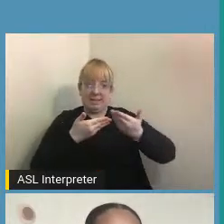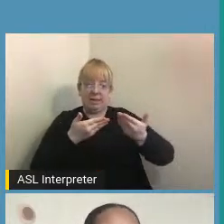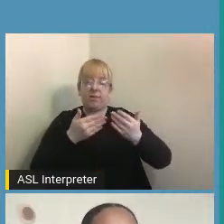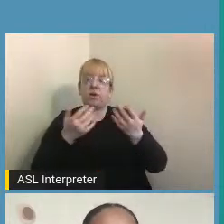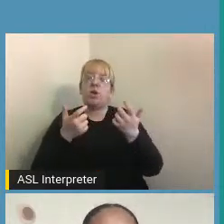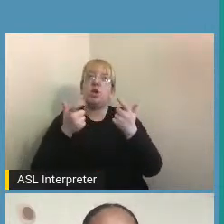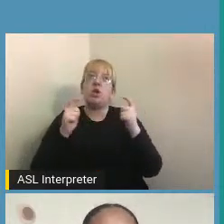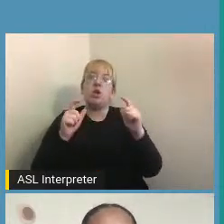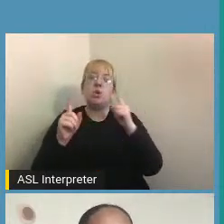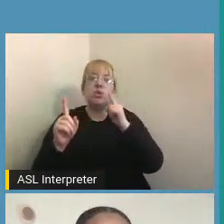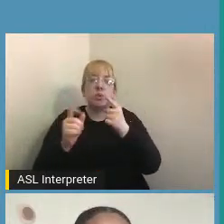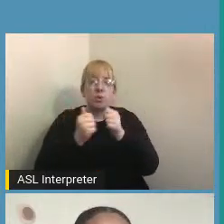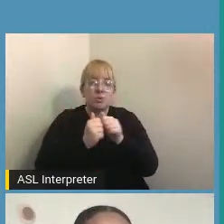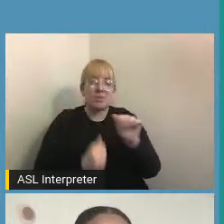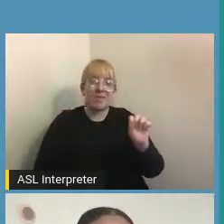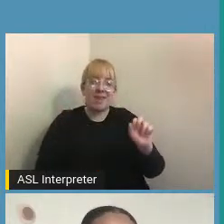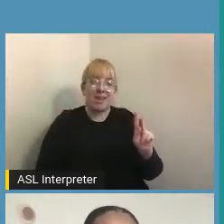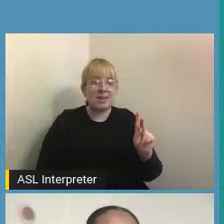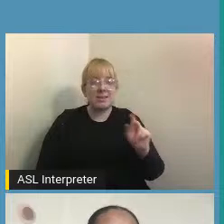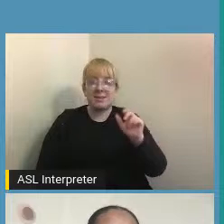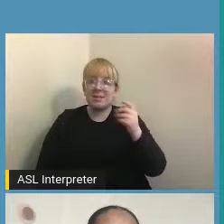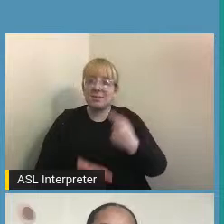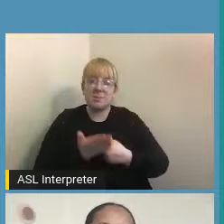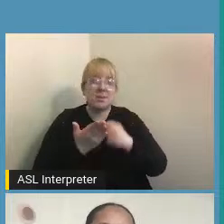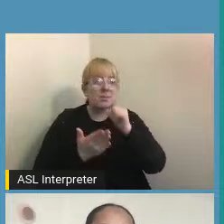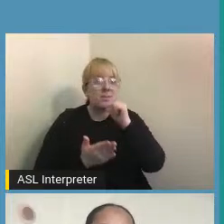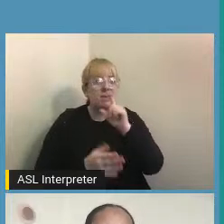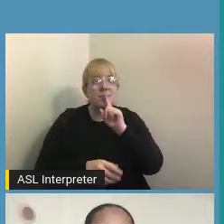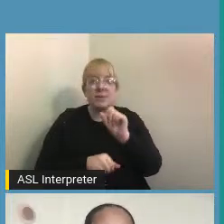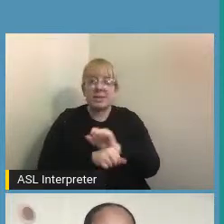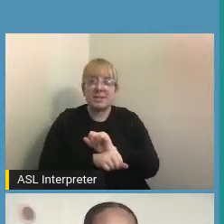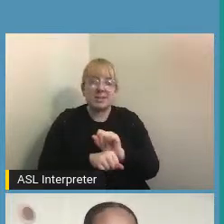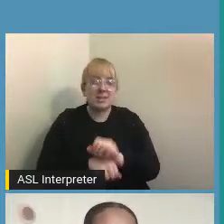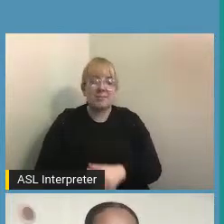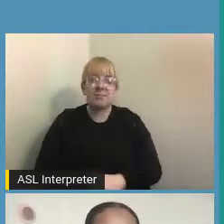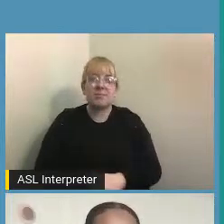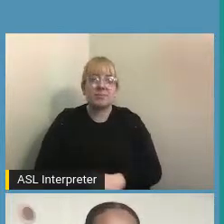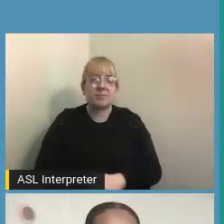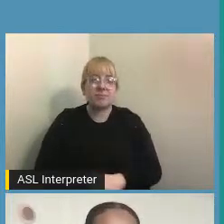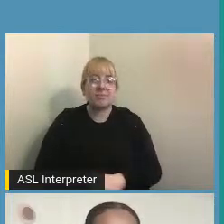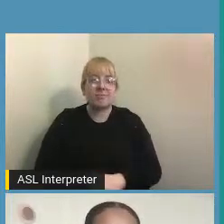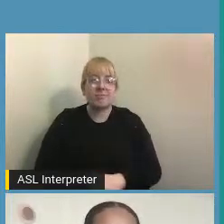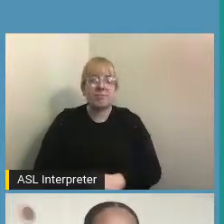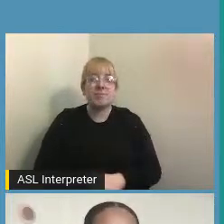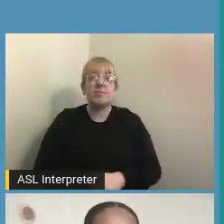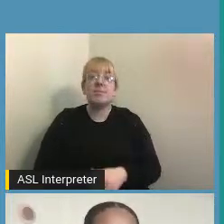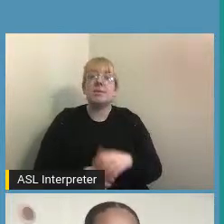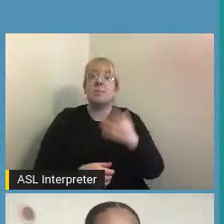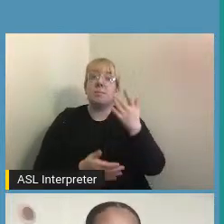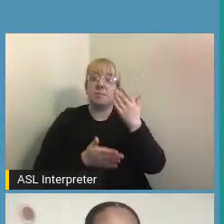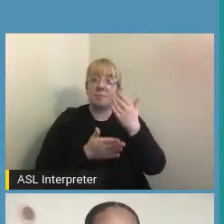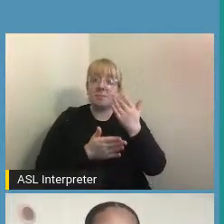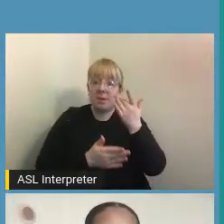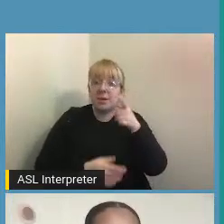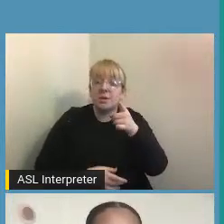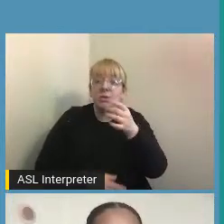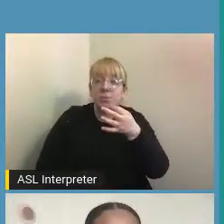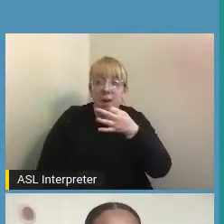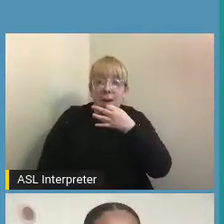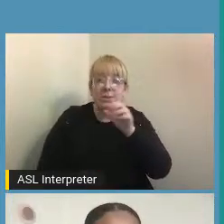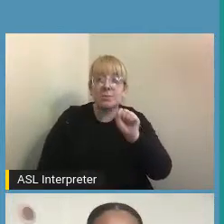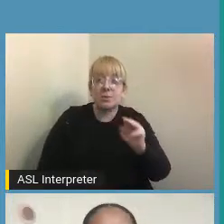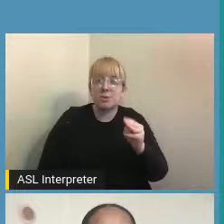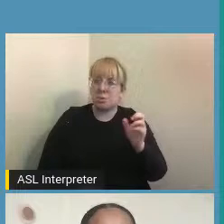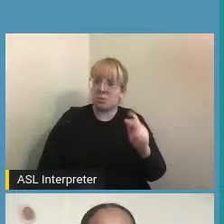and sometimes they're not realistic, right? So because you're the expert in social media, it's okay to